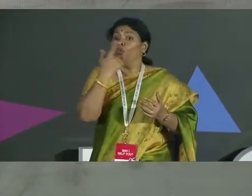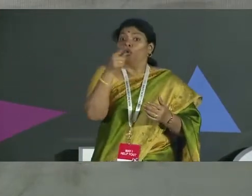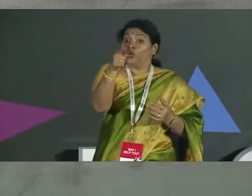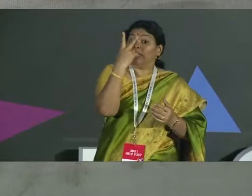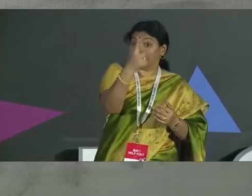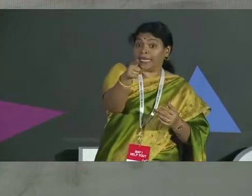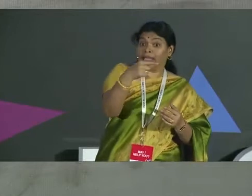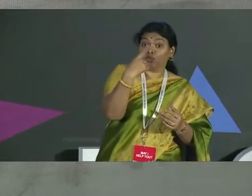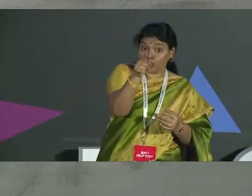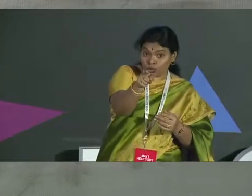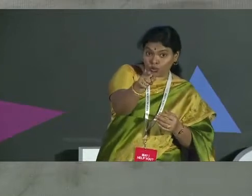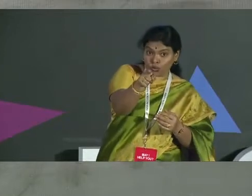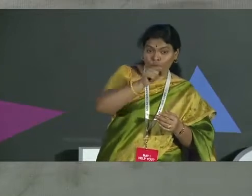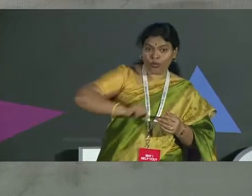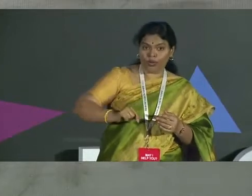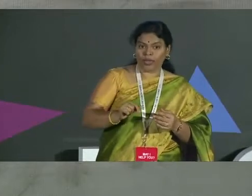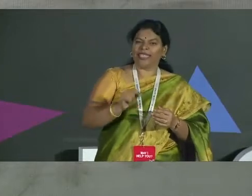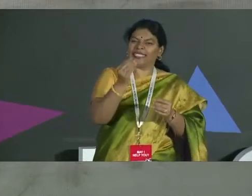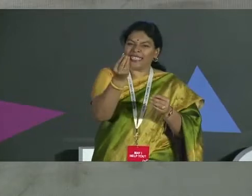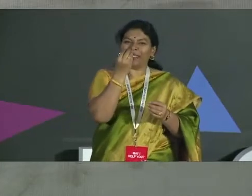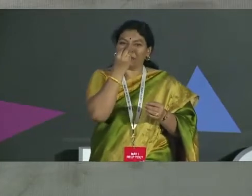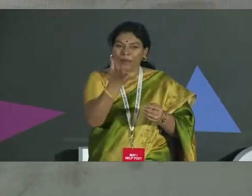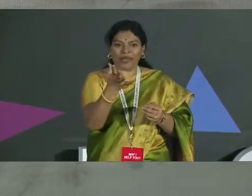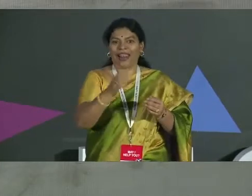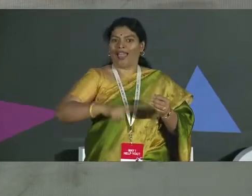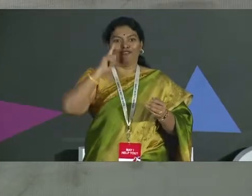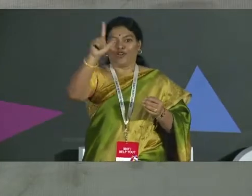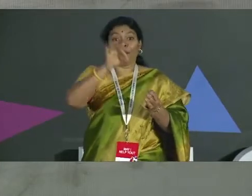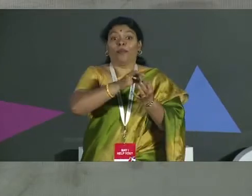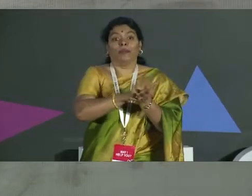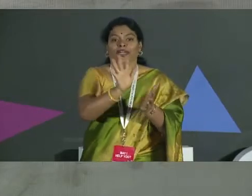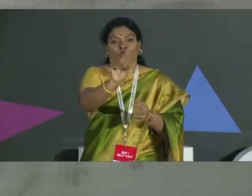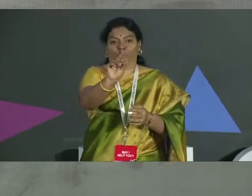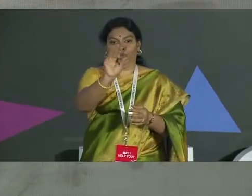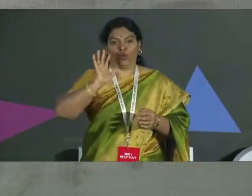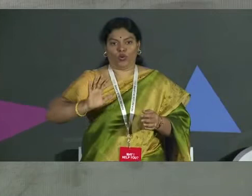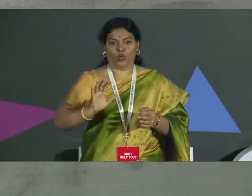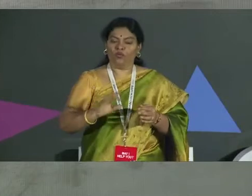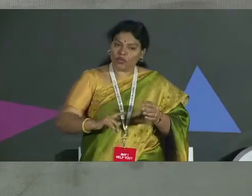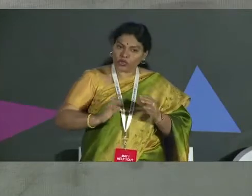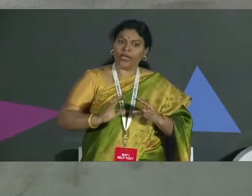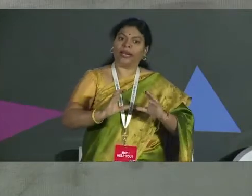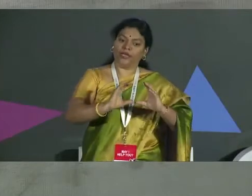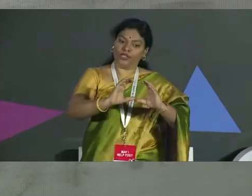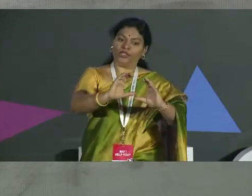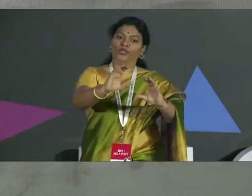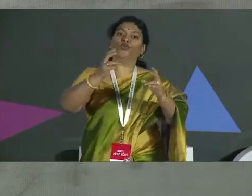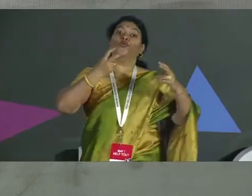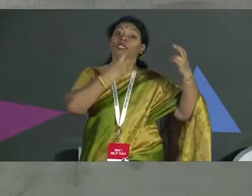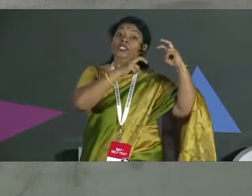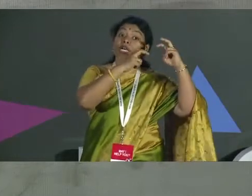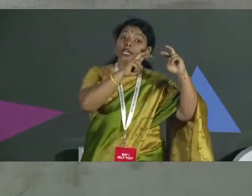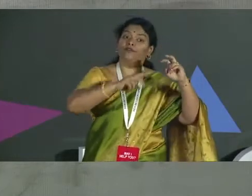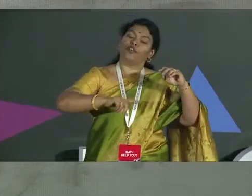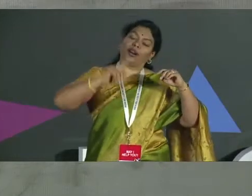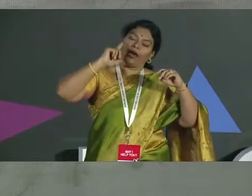is a temporary coming together of three forces, which will carry on their journey forever and ever, because